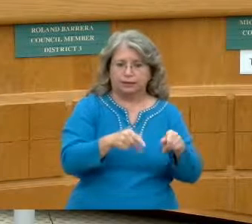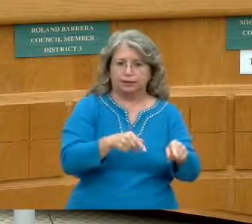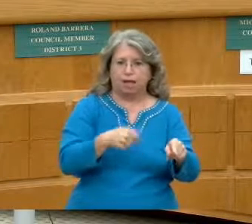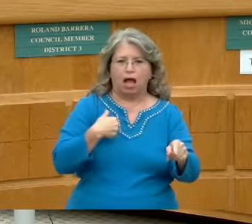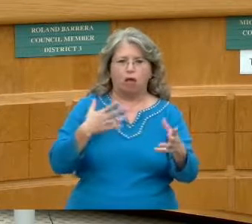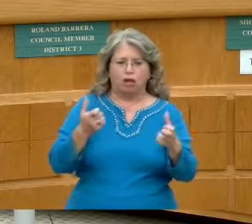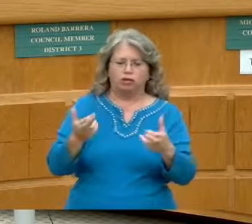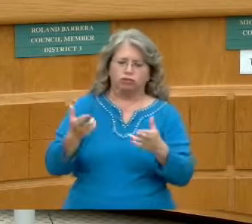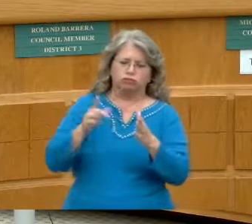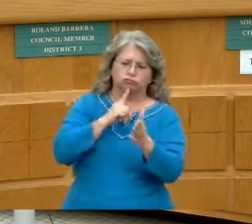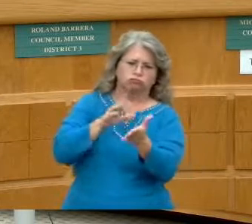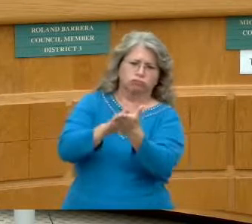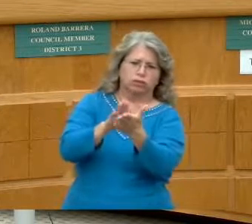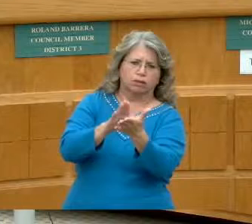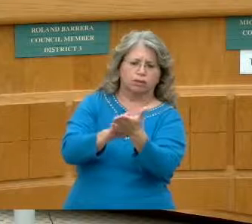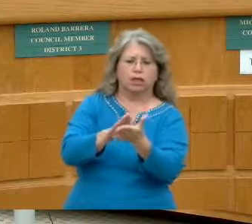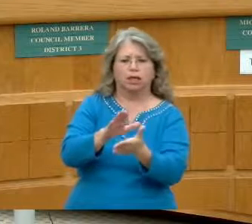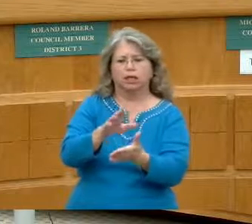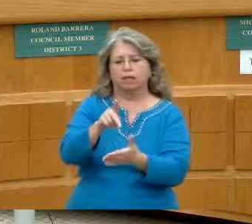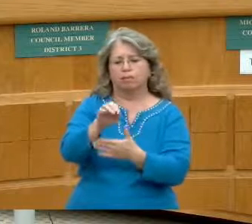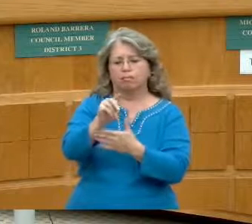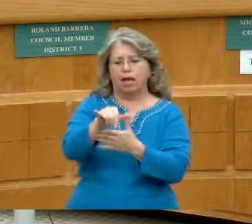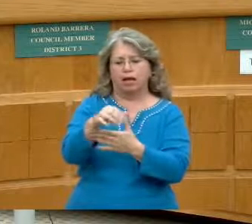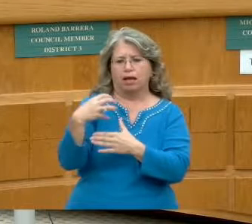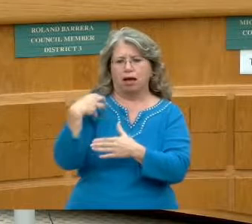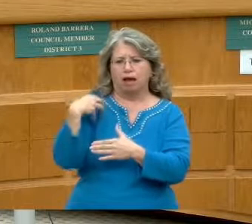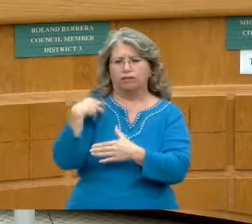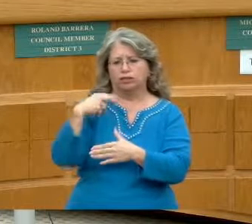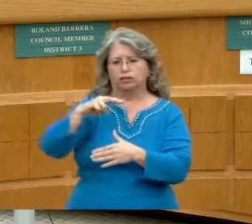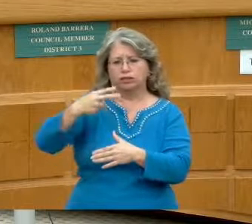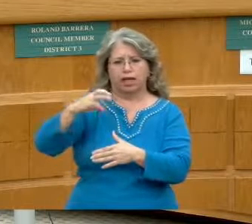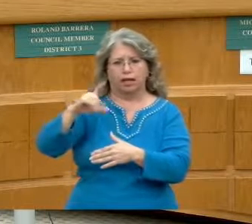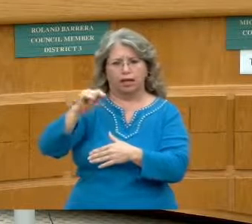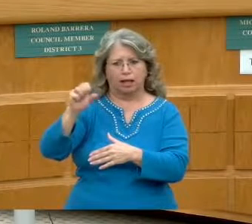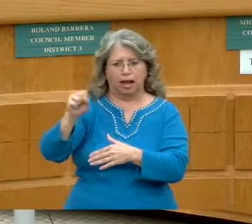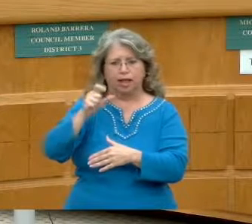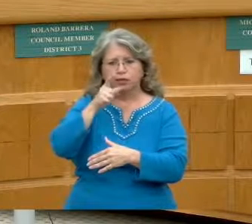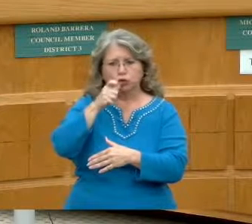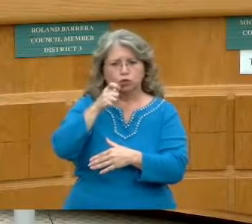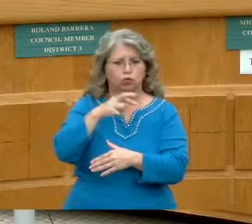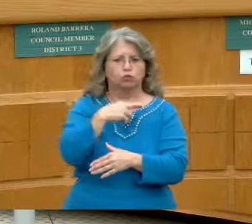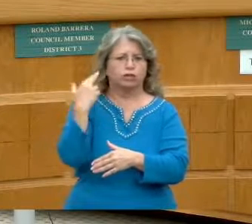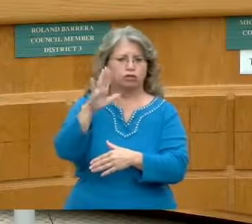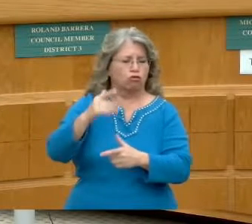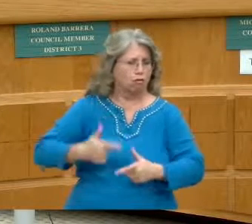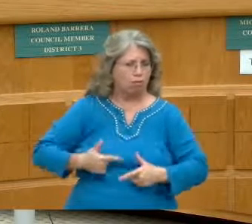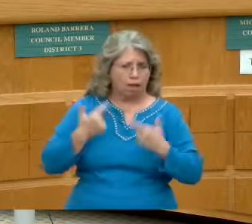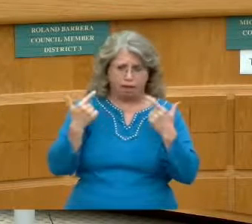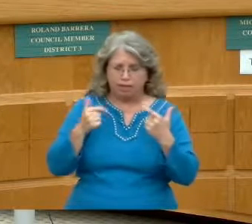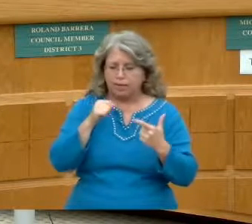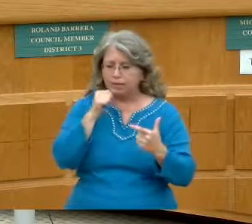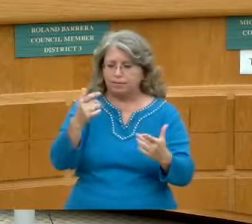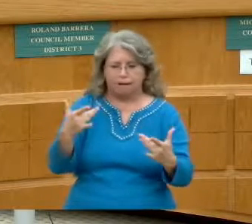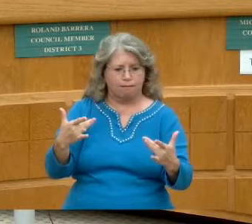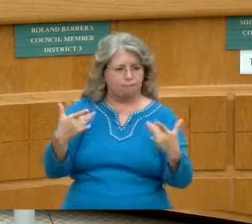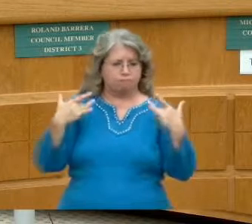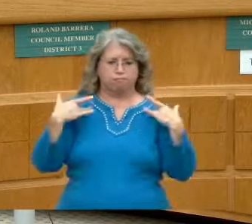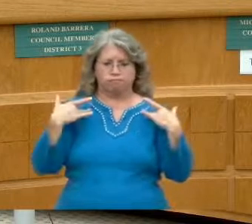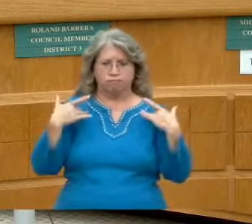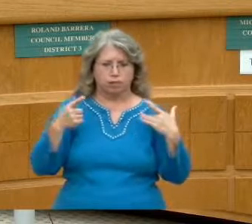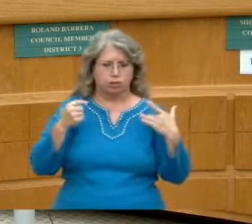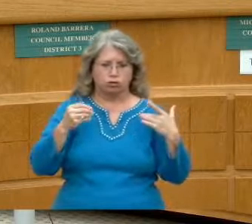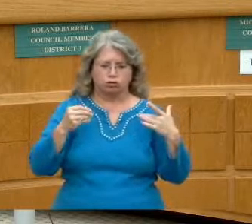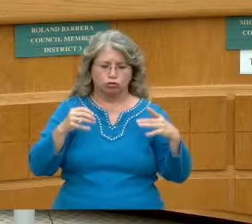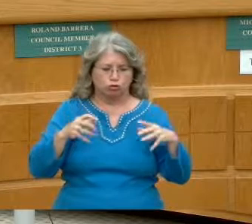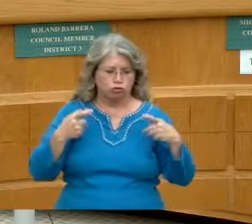of Master-at-Arms Petty Officer Second Class, who risked her life and did not hesitate to engage the